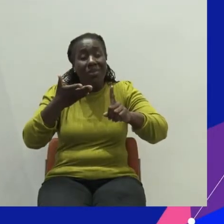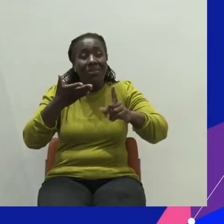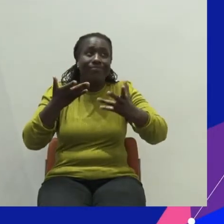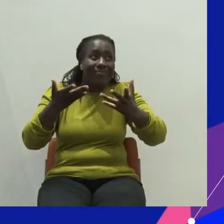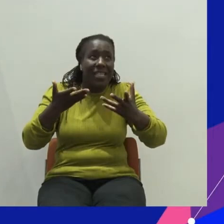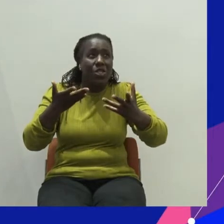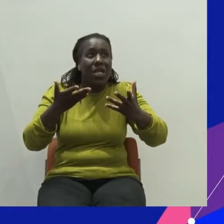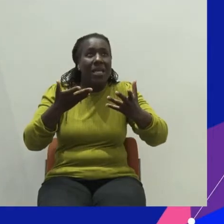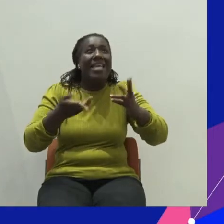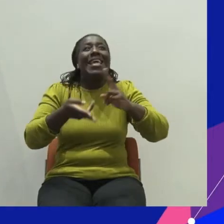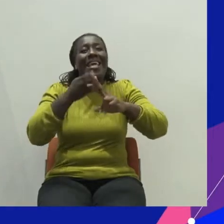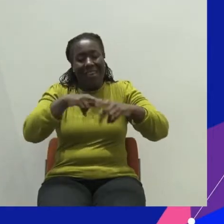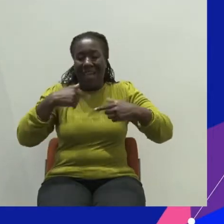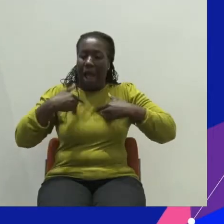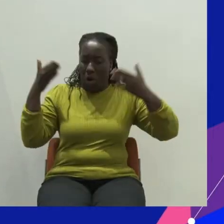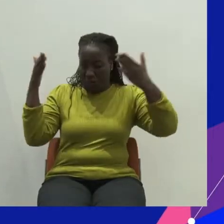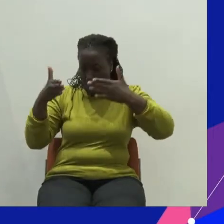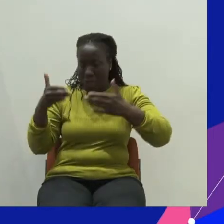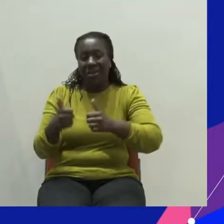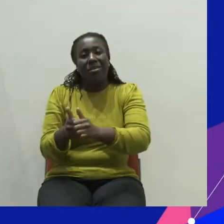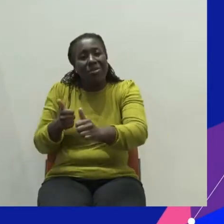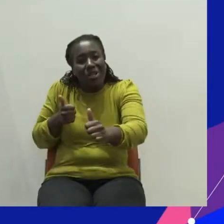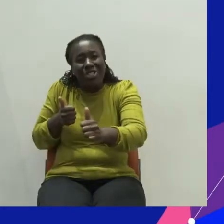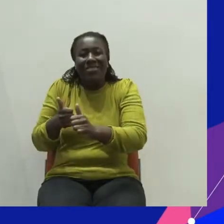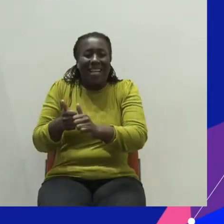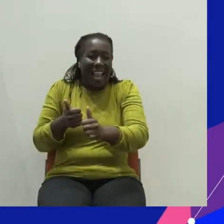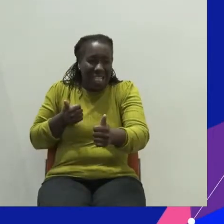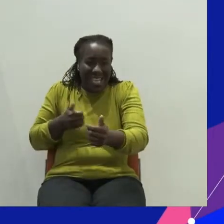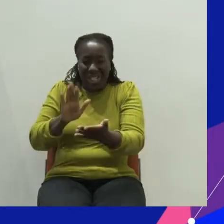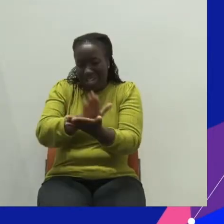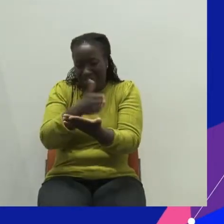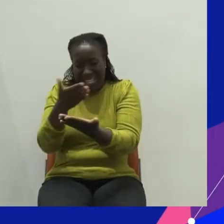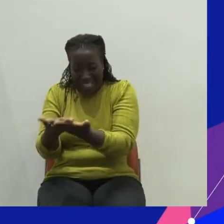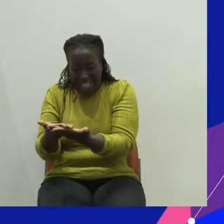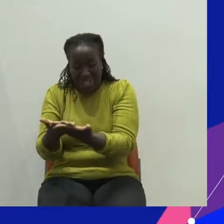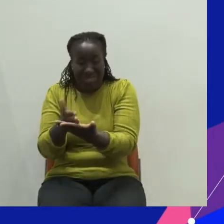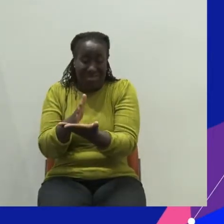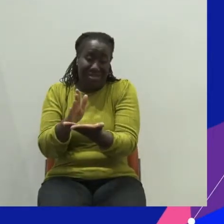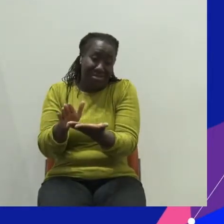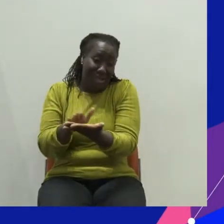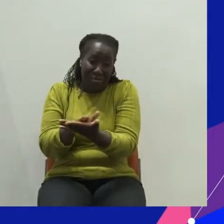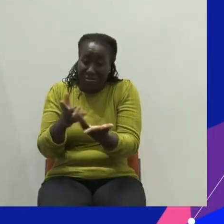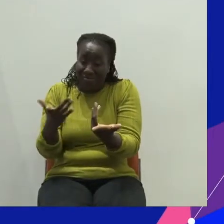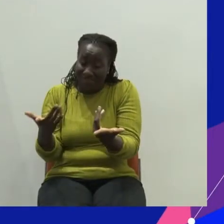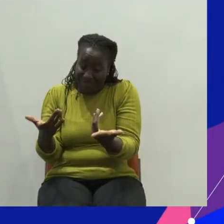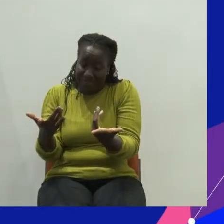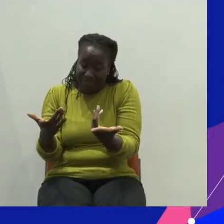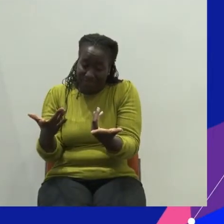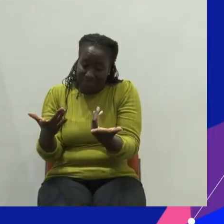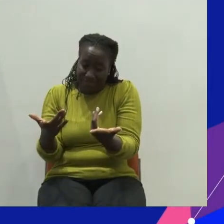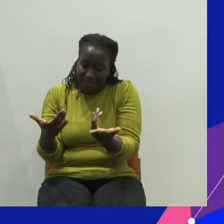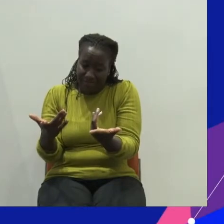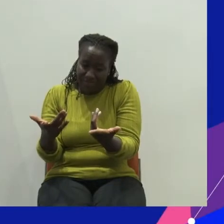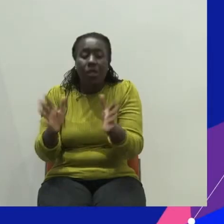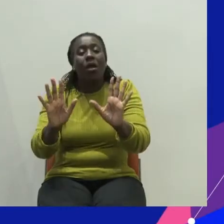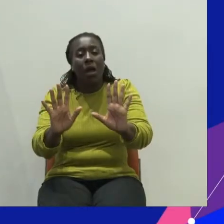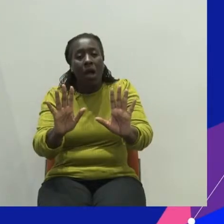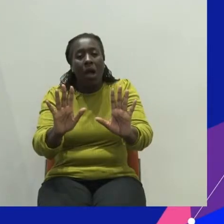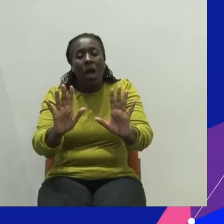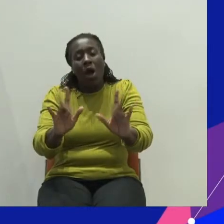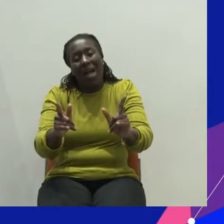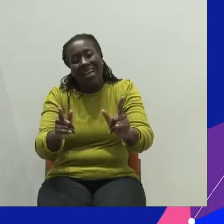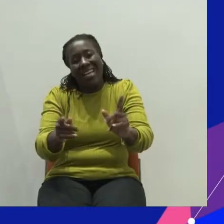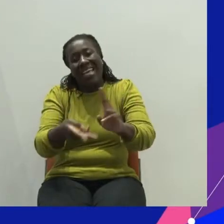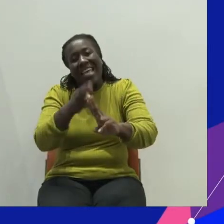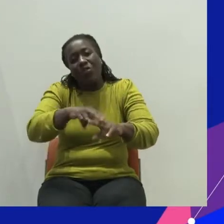focus is ultimately on commercialization and translation, in that case, in the canonical case, I should say, you